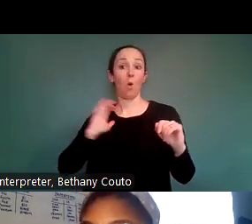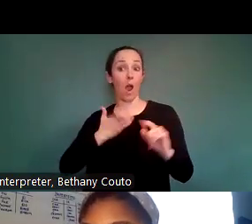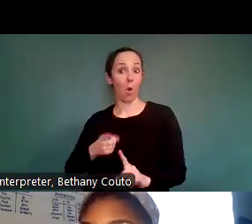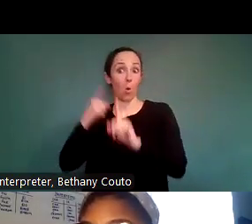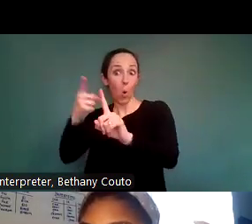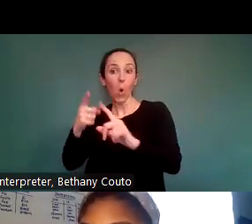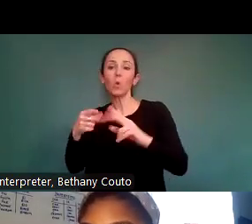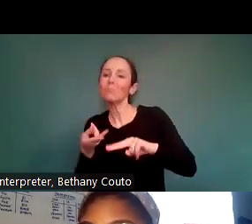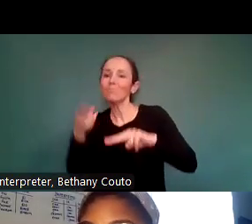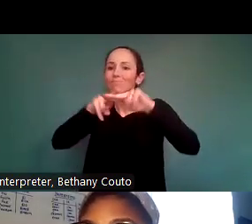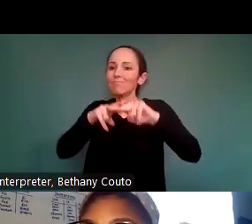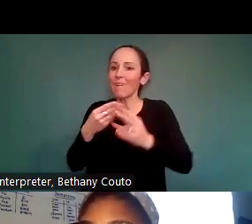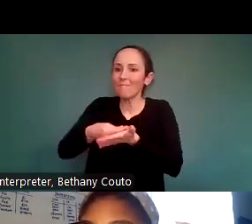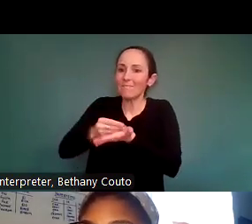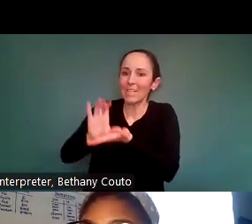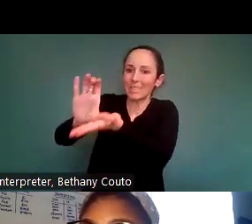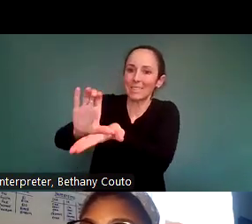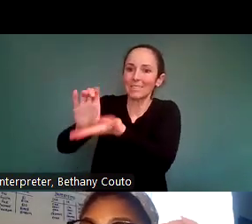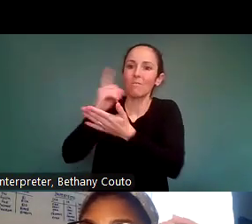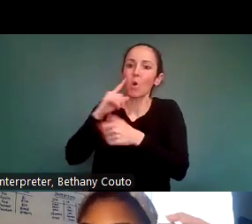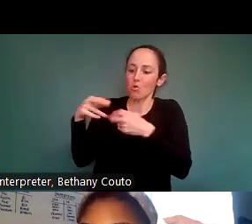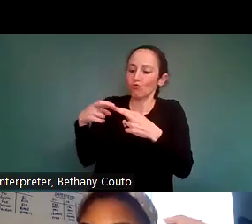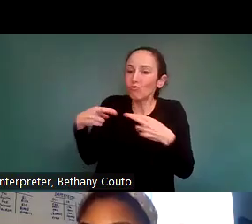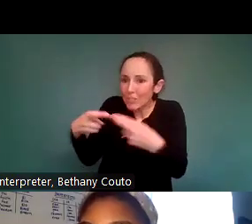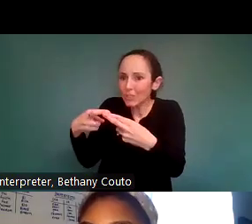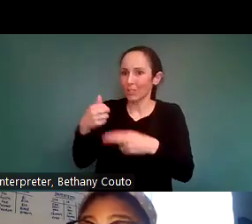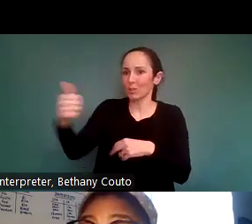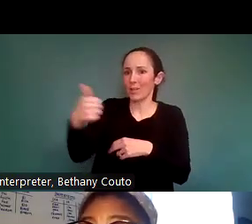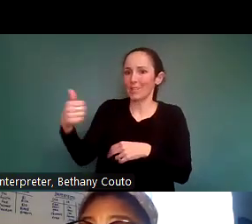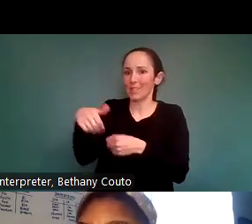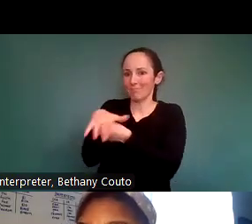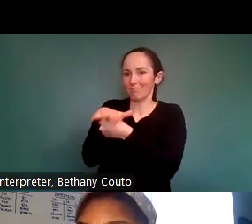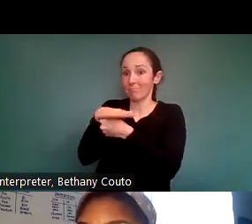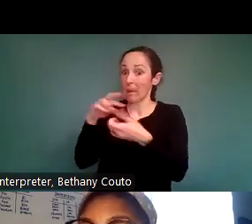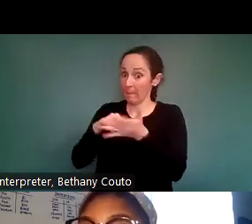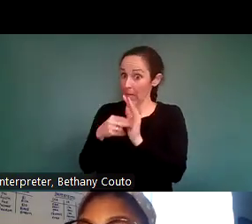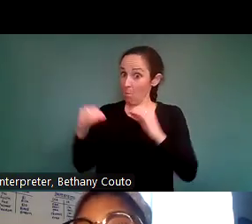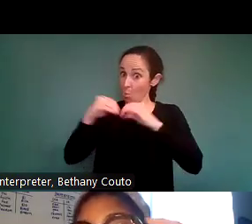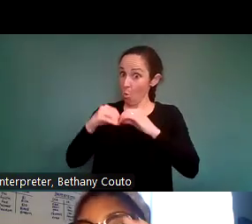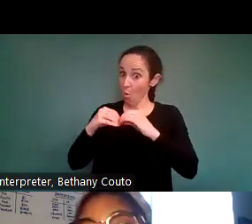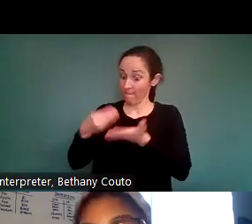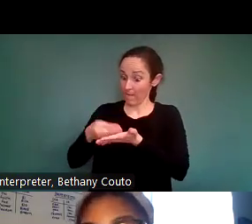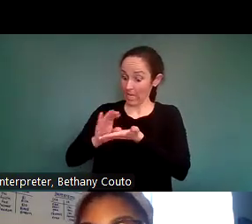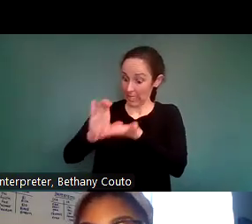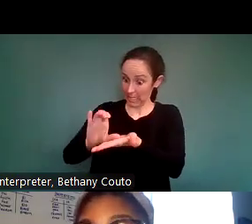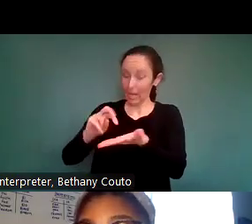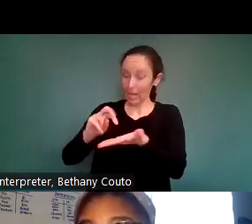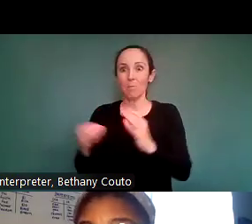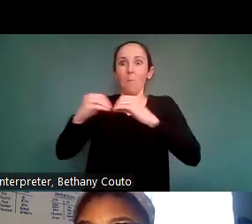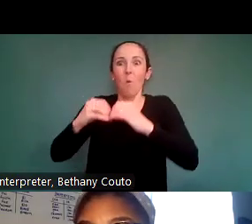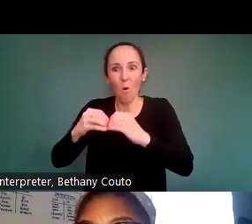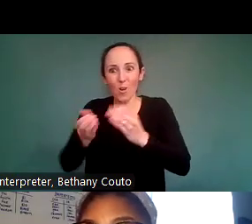regional transit agencies, recognizing that that would help them improve service, and then that would have a positive impact